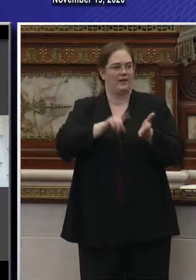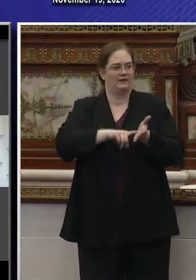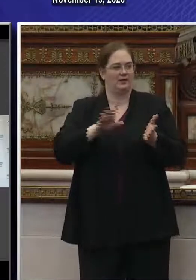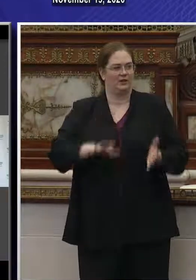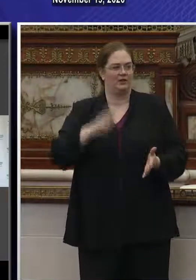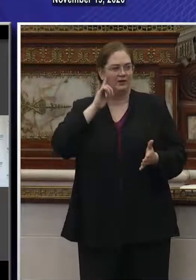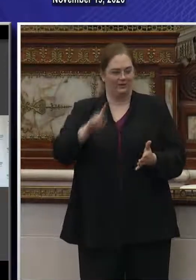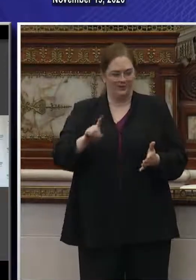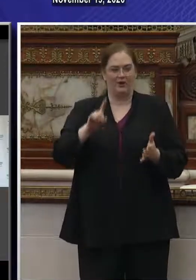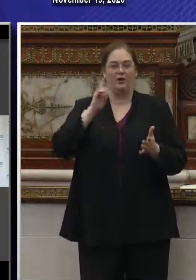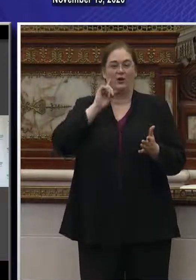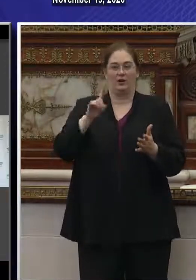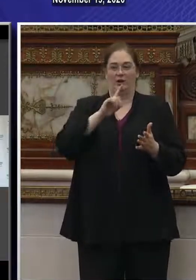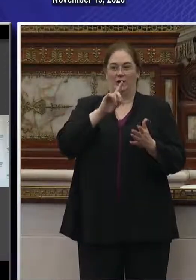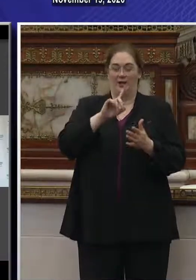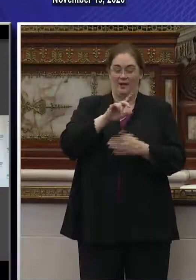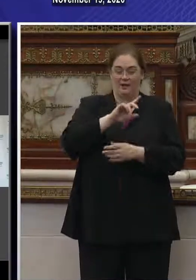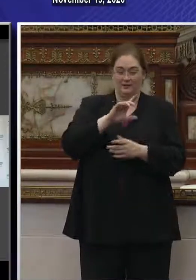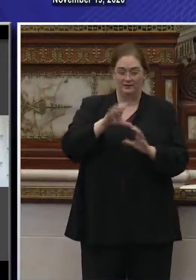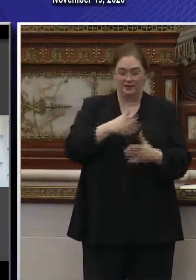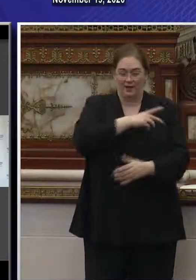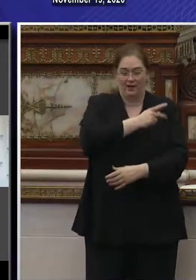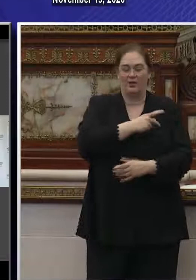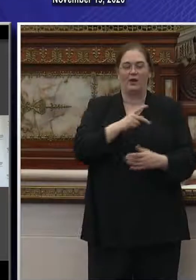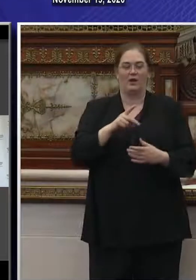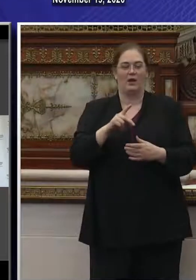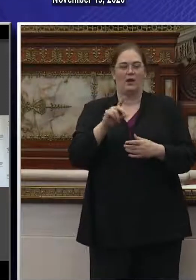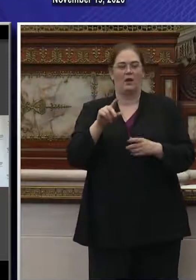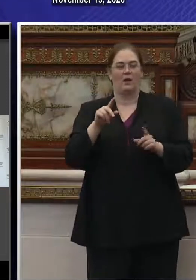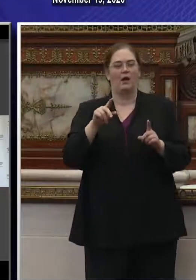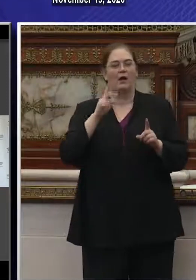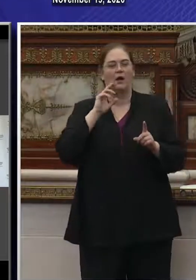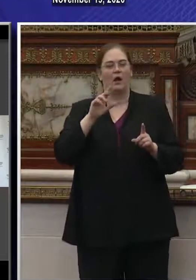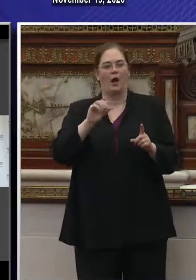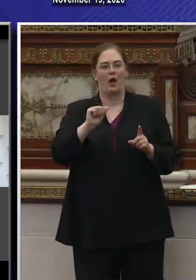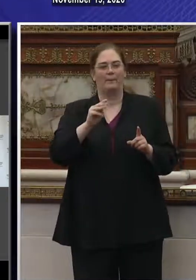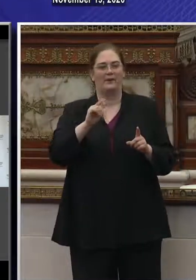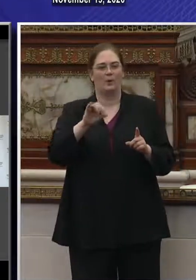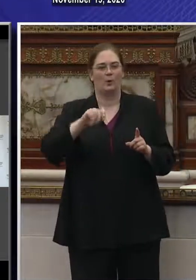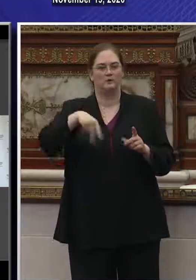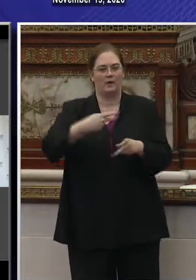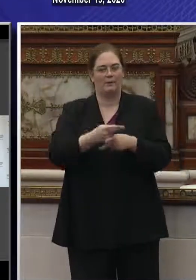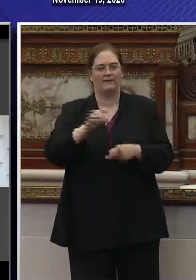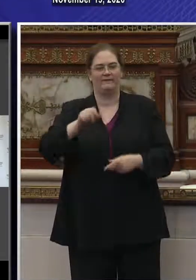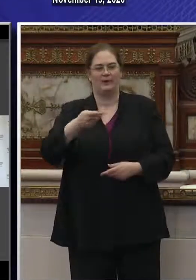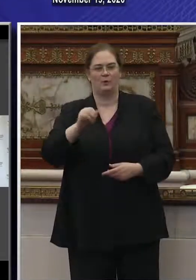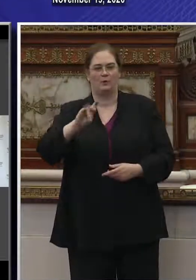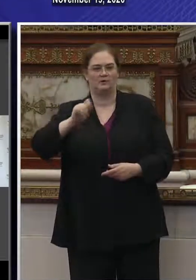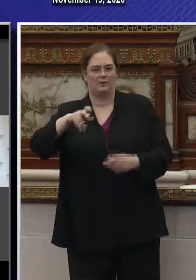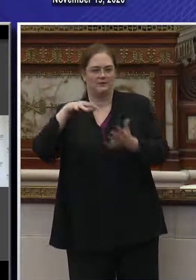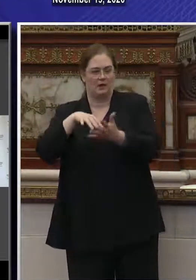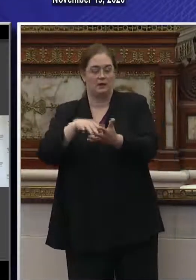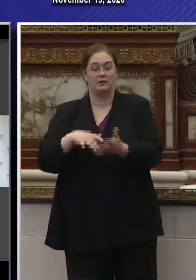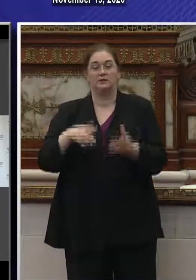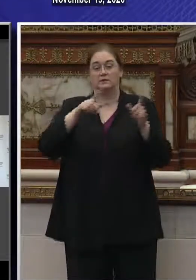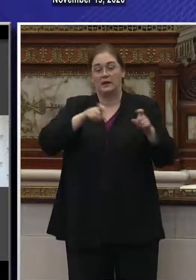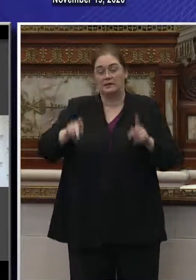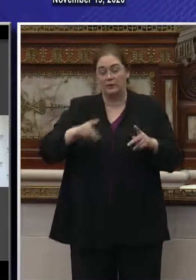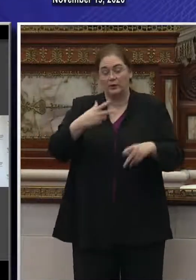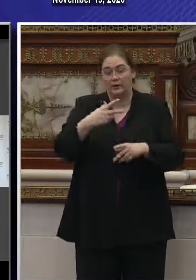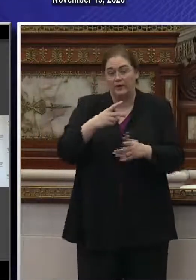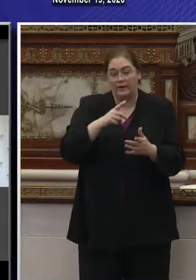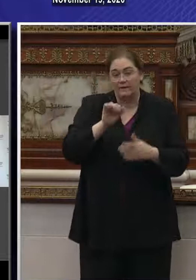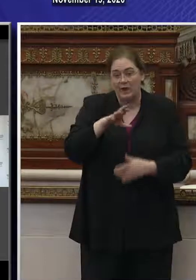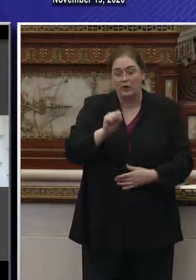for the National Institutes of Health COVID-19 immunophenotyping study. Thus, I am studying the COVID-19 virus, testing people for the